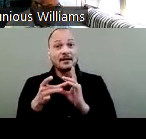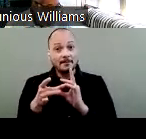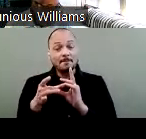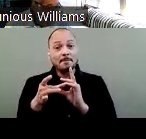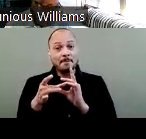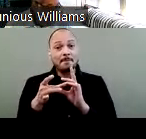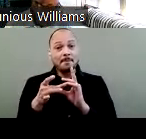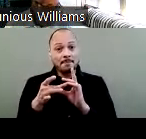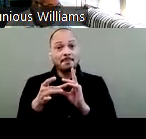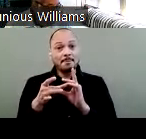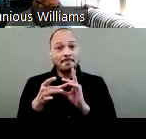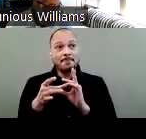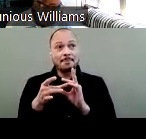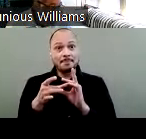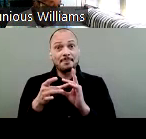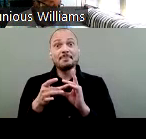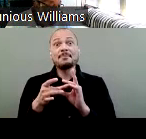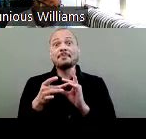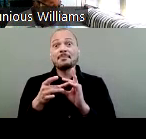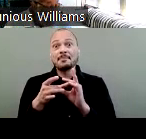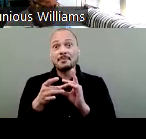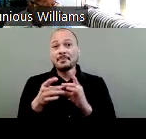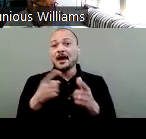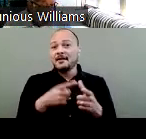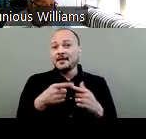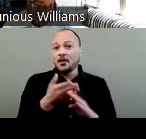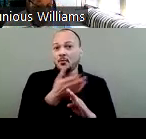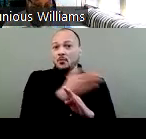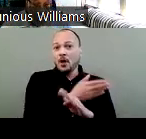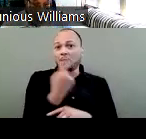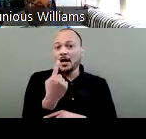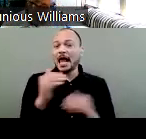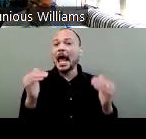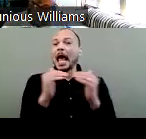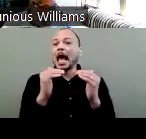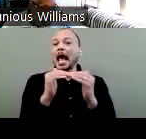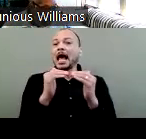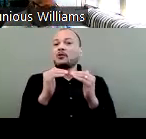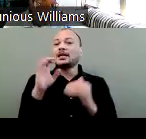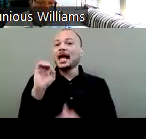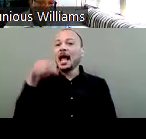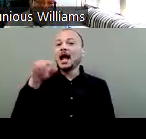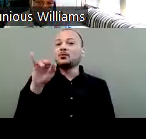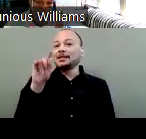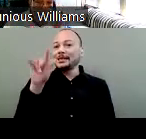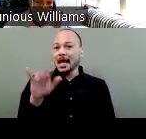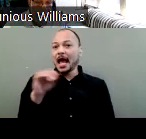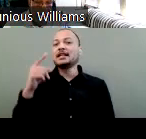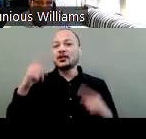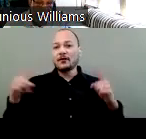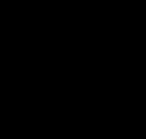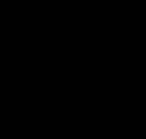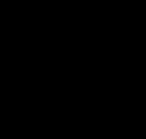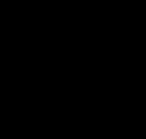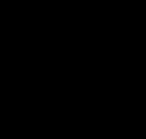and then in the prior one, equity and diversity. So I'm going to stop there and